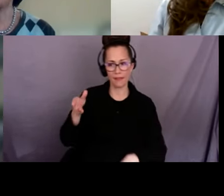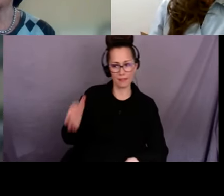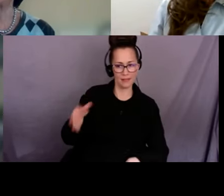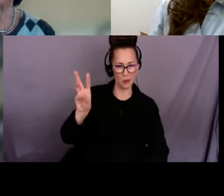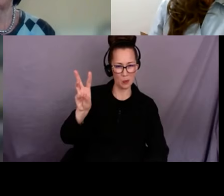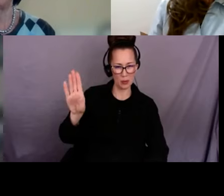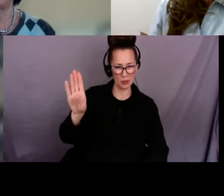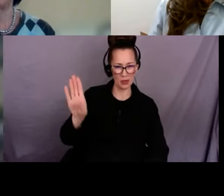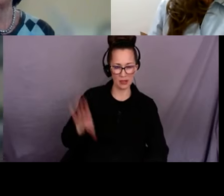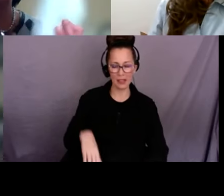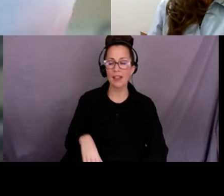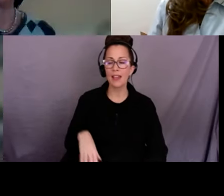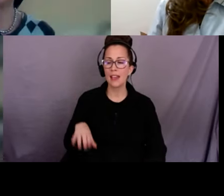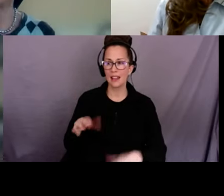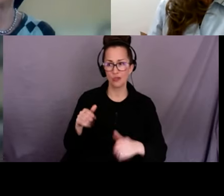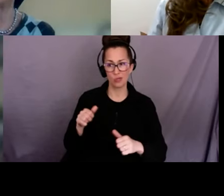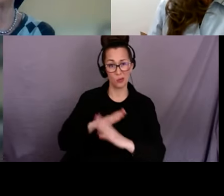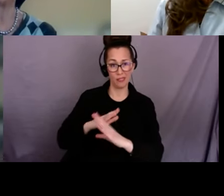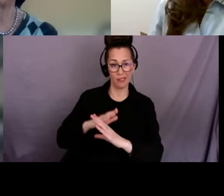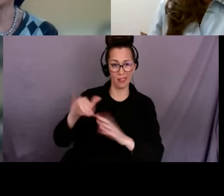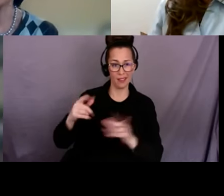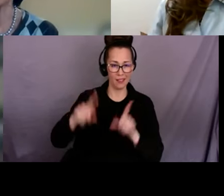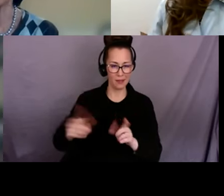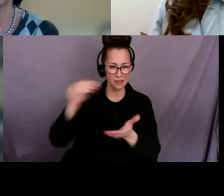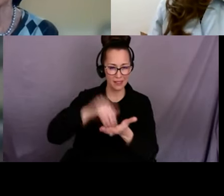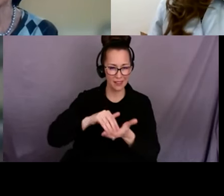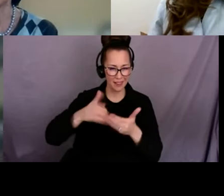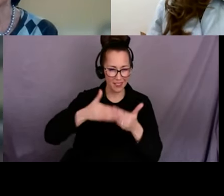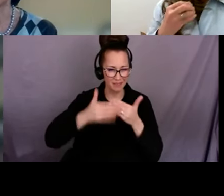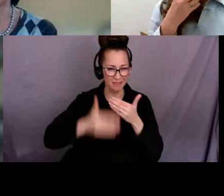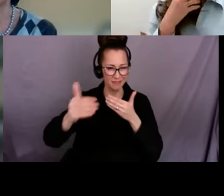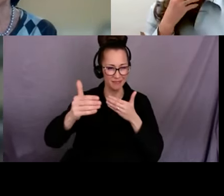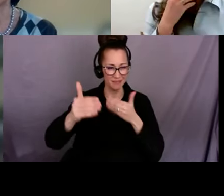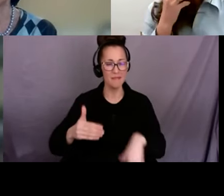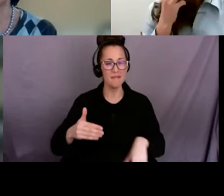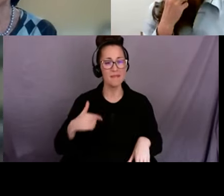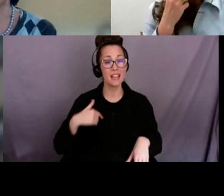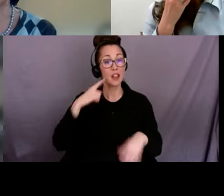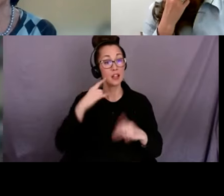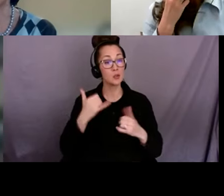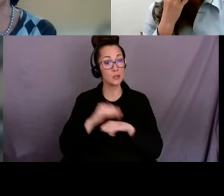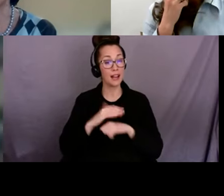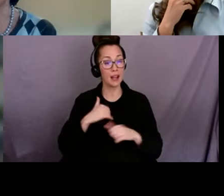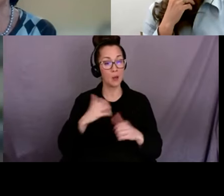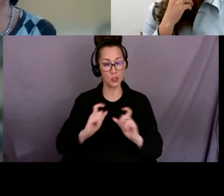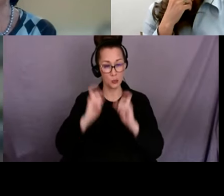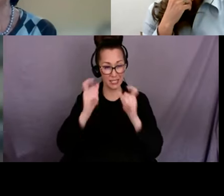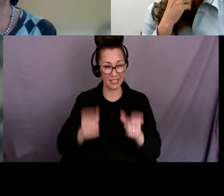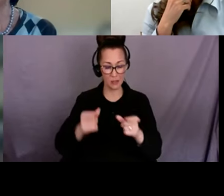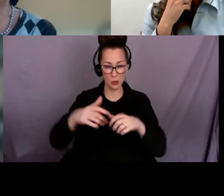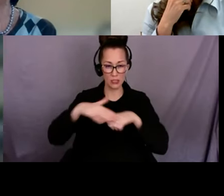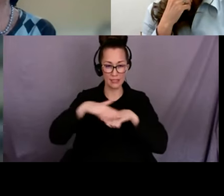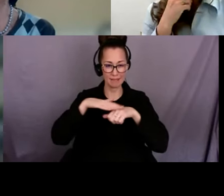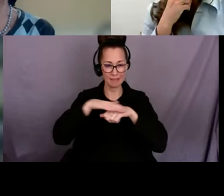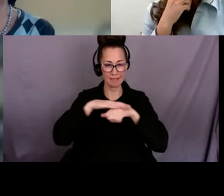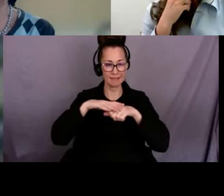to prevent those circumstances from being duplicated in the present. So what I thought I would do tonight is sort of give you a little bit of an overview of what